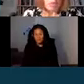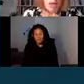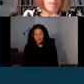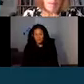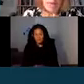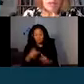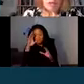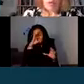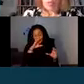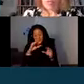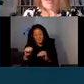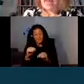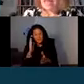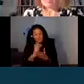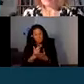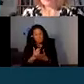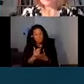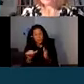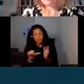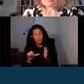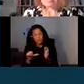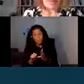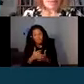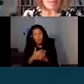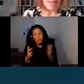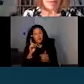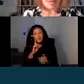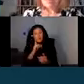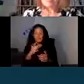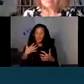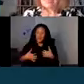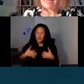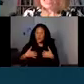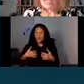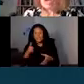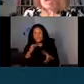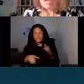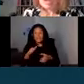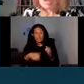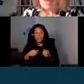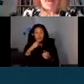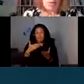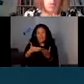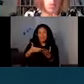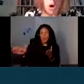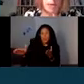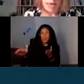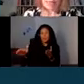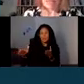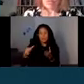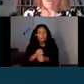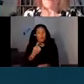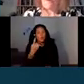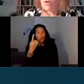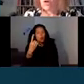Education was a major problem for any woman interested in science, and being excluded made one